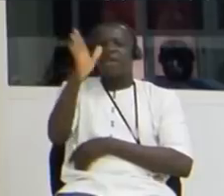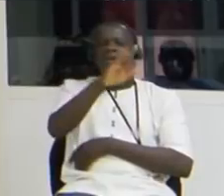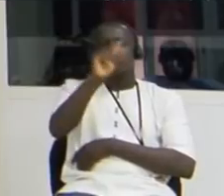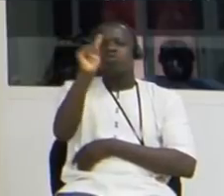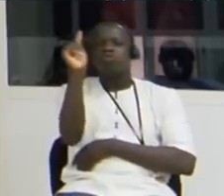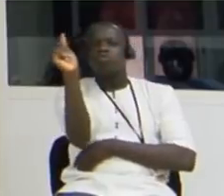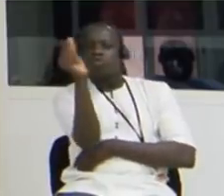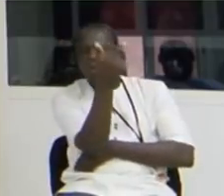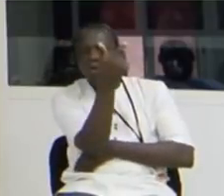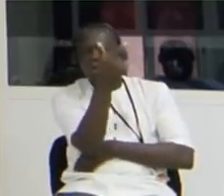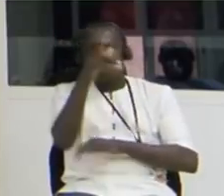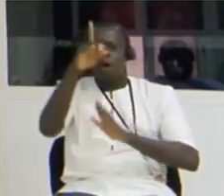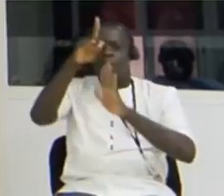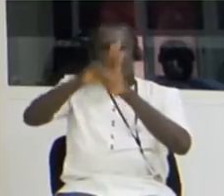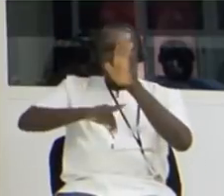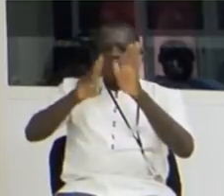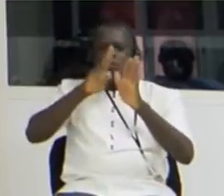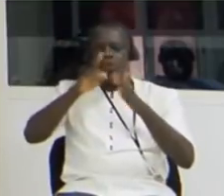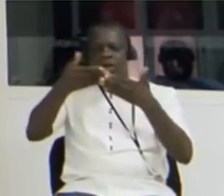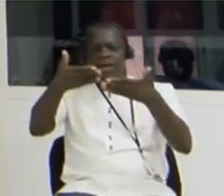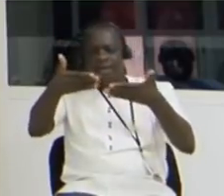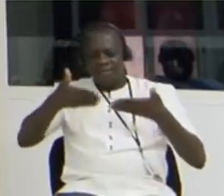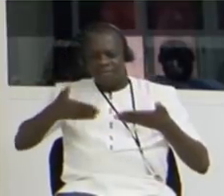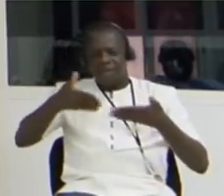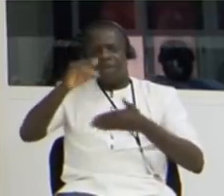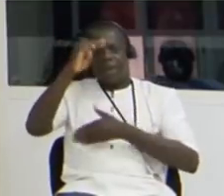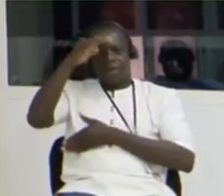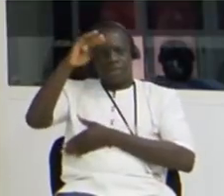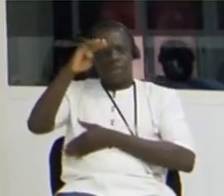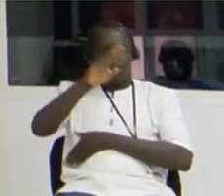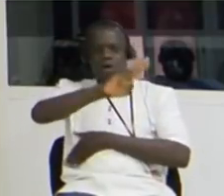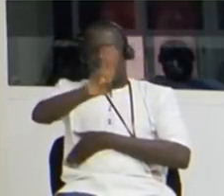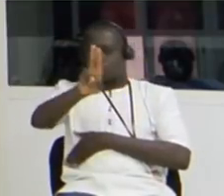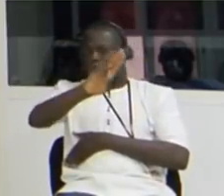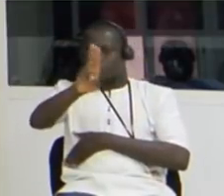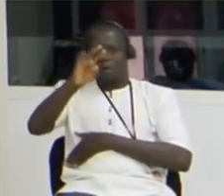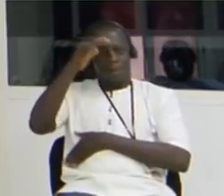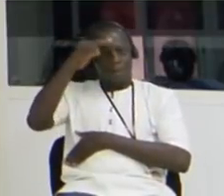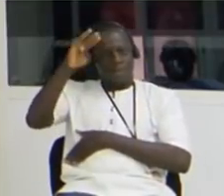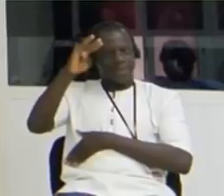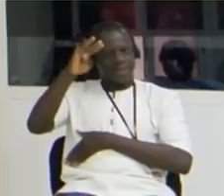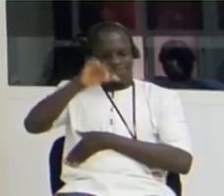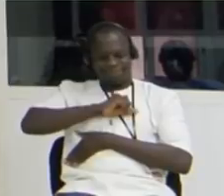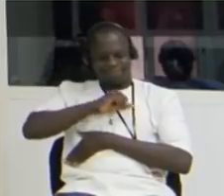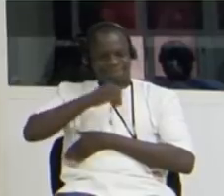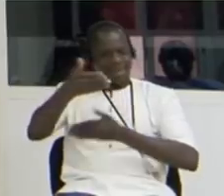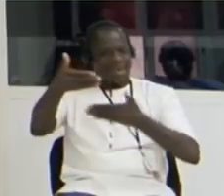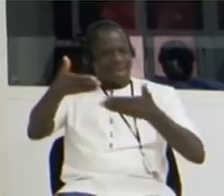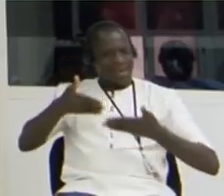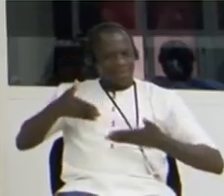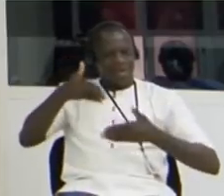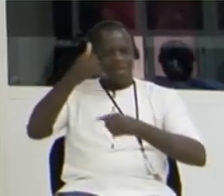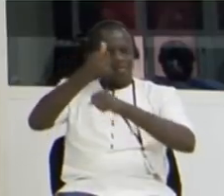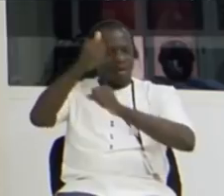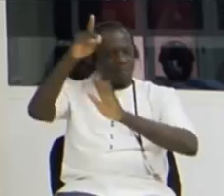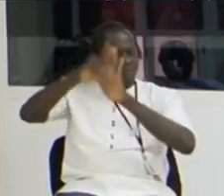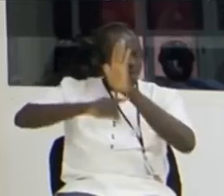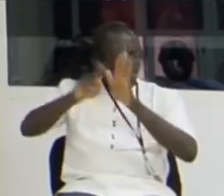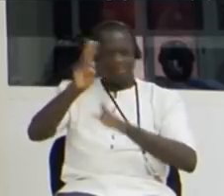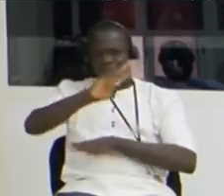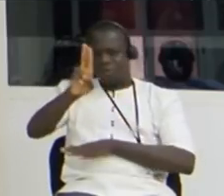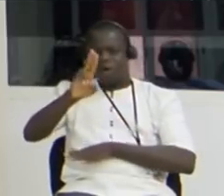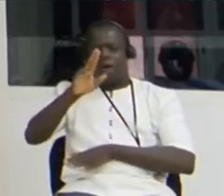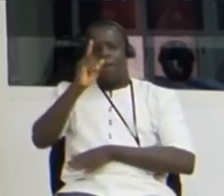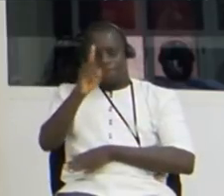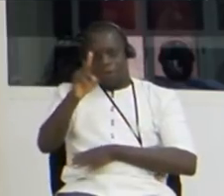ministry? It was not hosted by the ministry, but we were part of it. What was your role, and